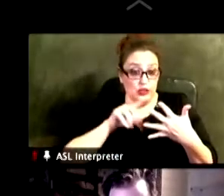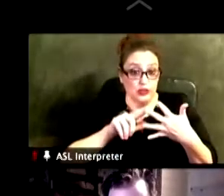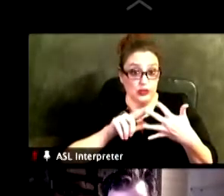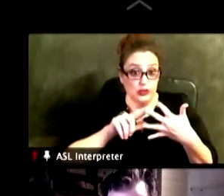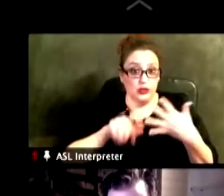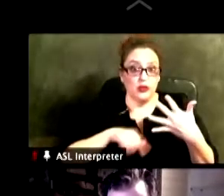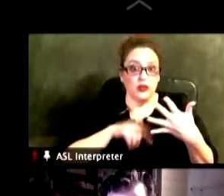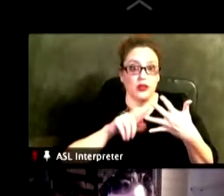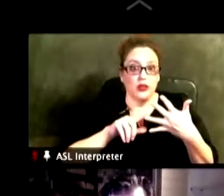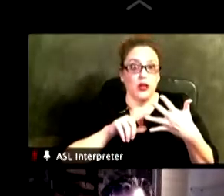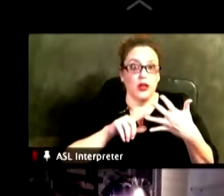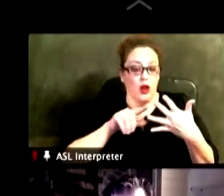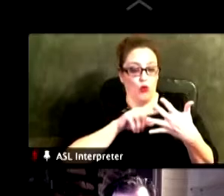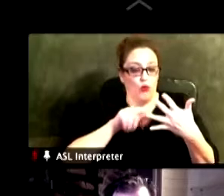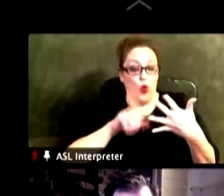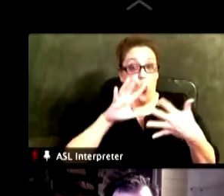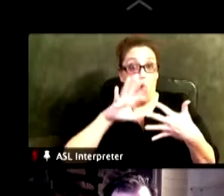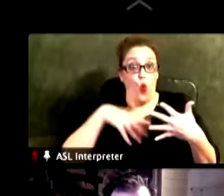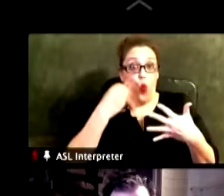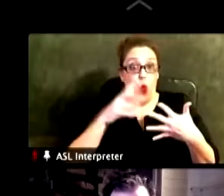press 4.